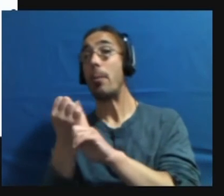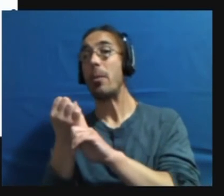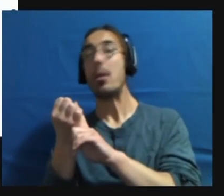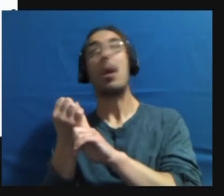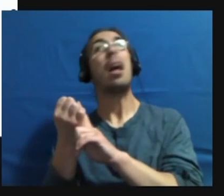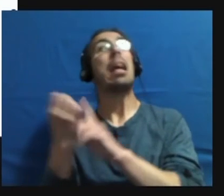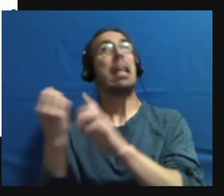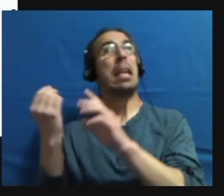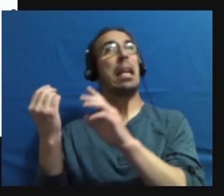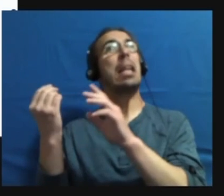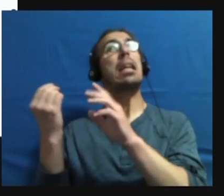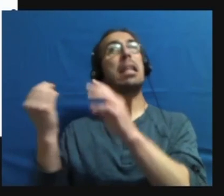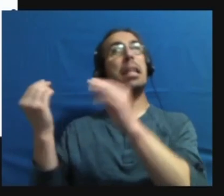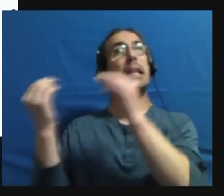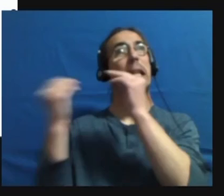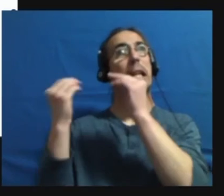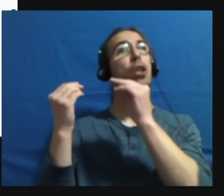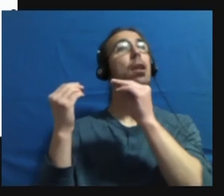belong.